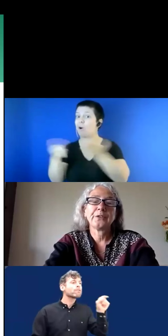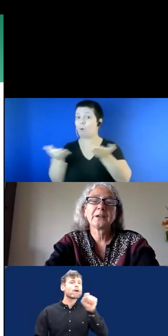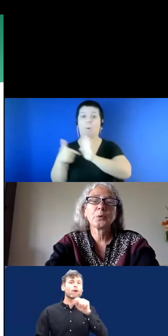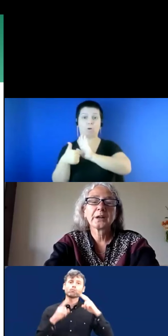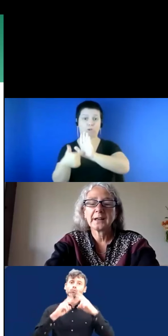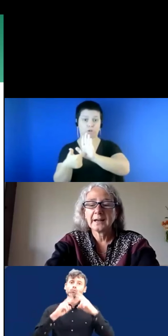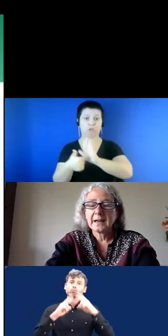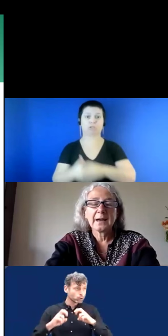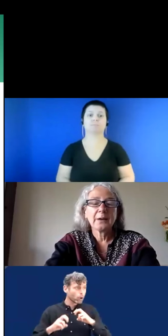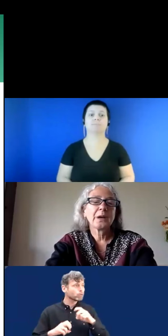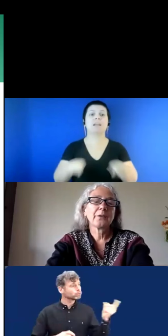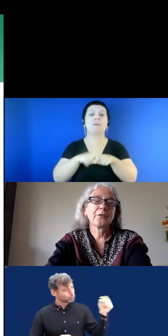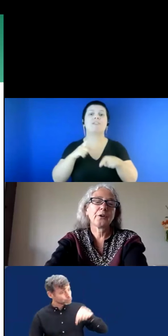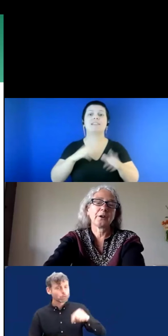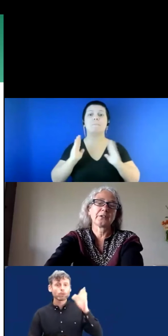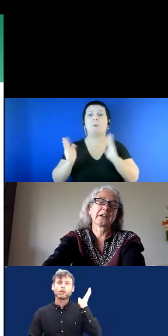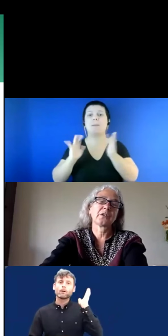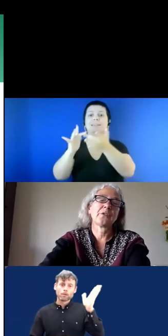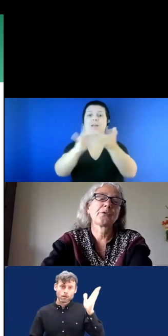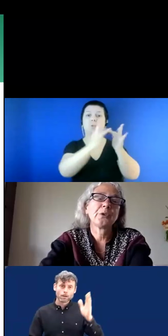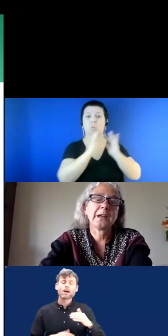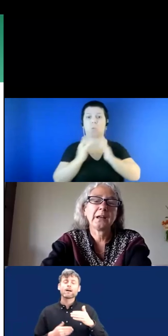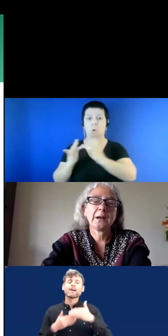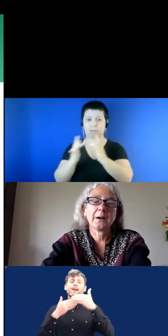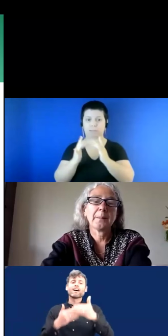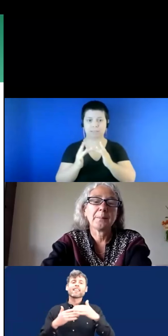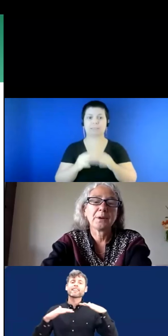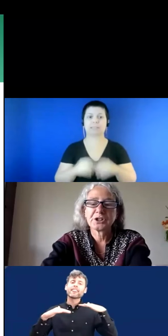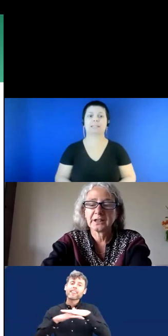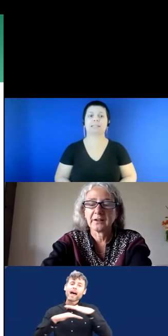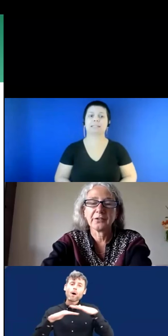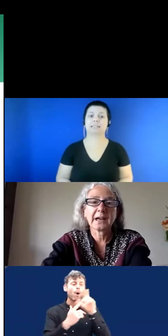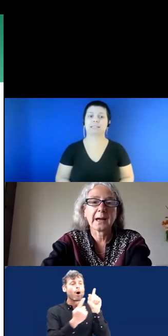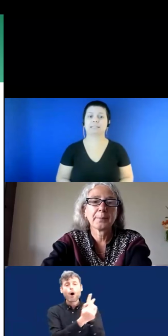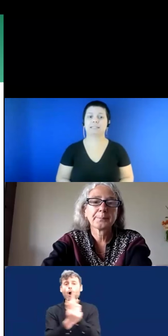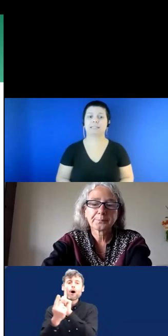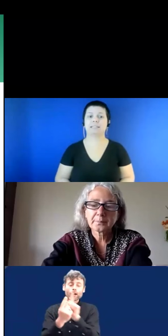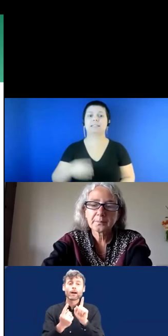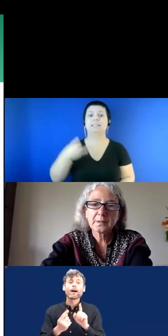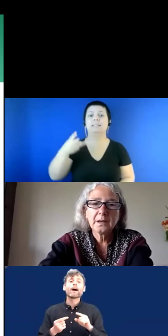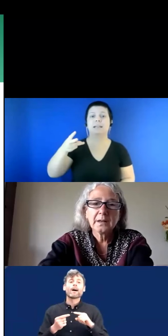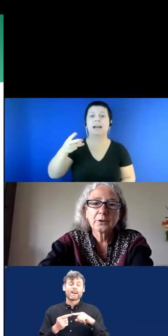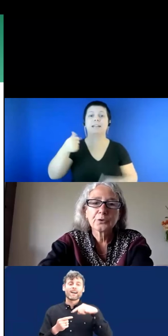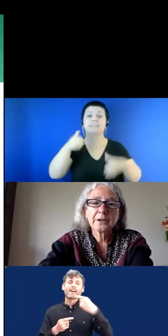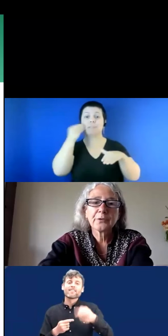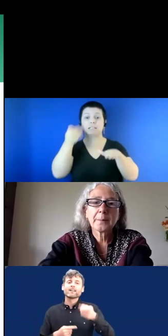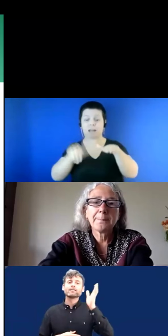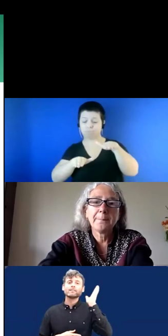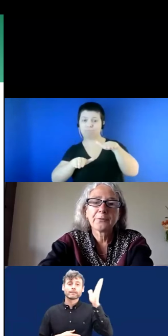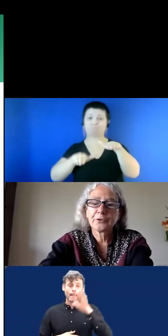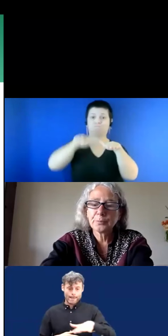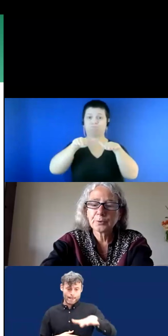session on networking, and we have the second half of today, bridging the gap. Now, to give